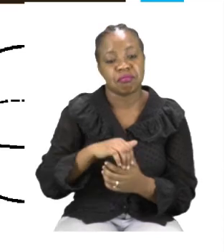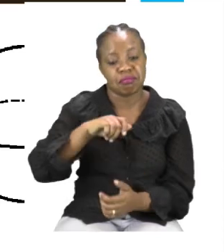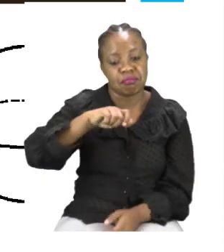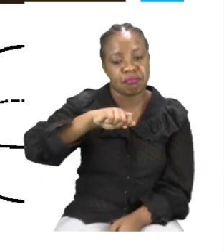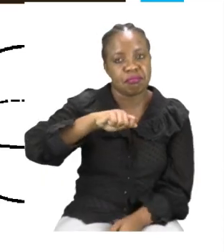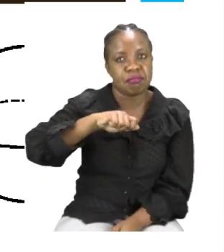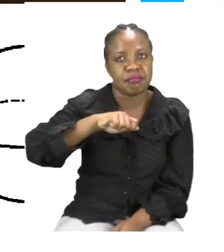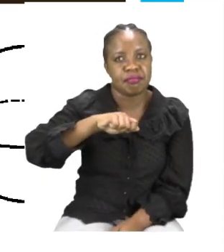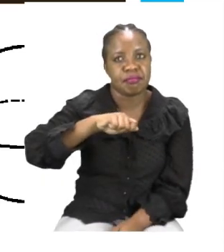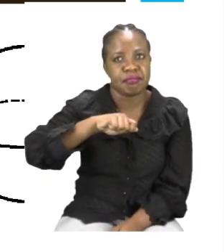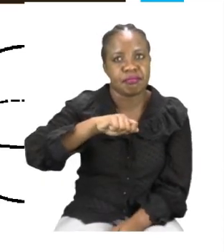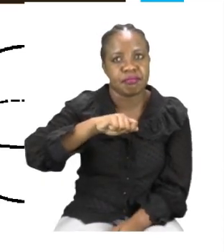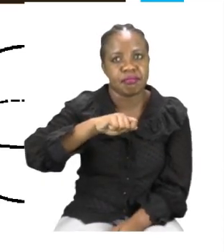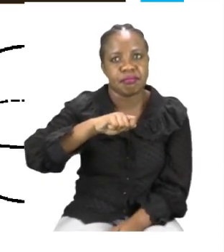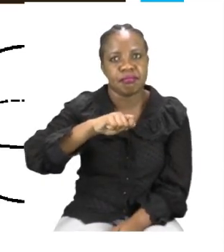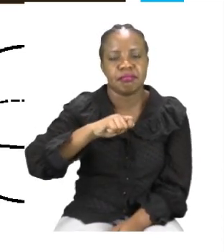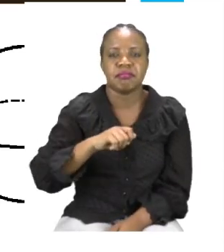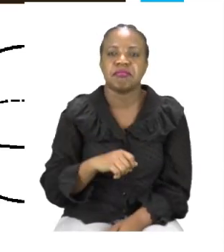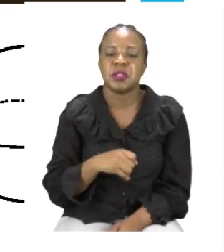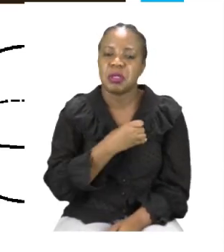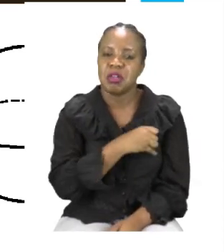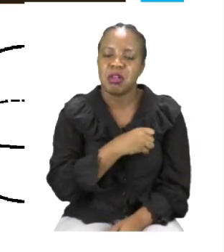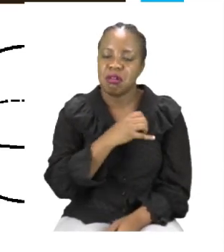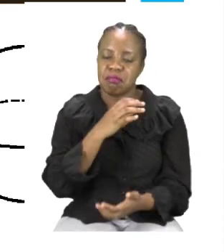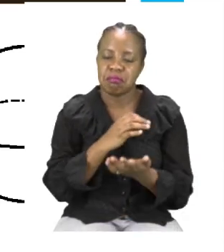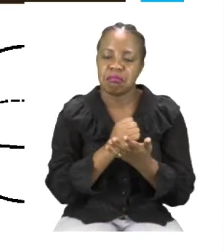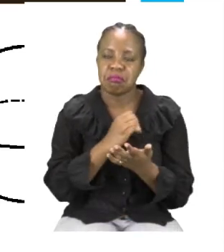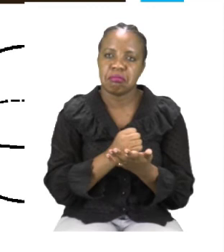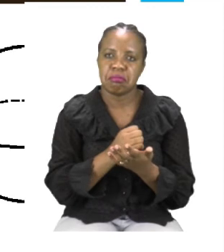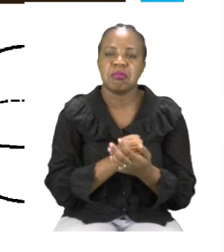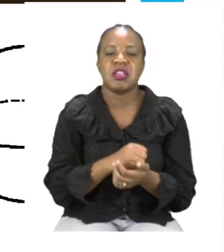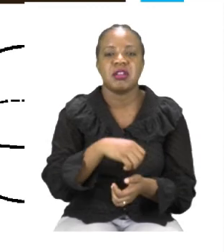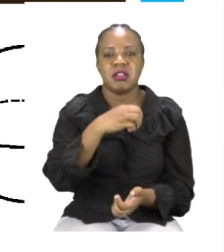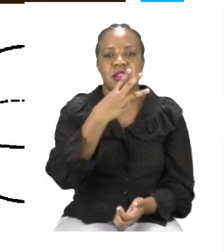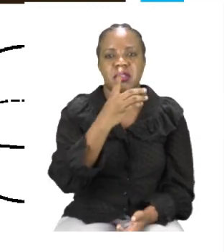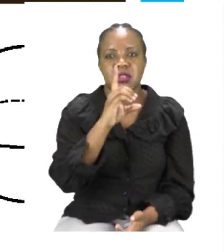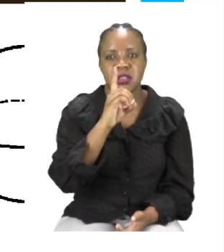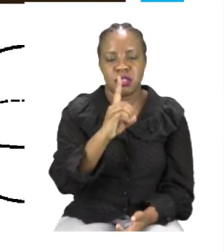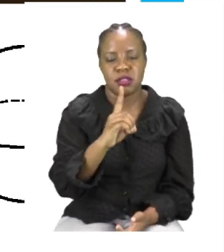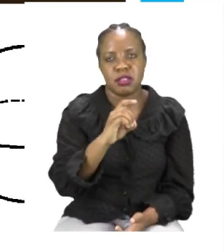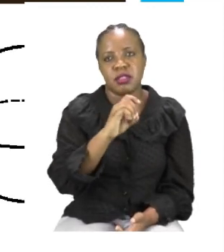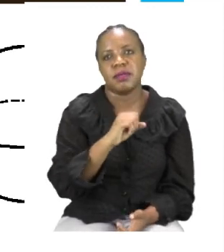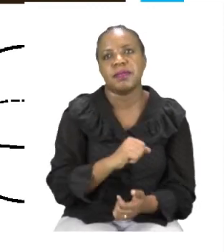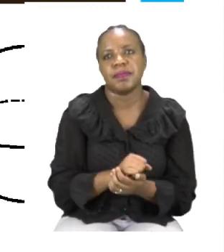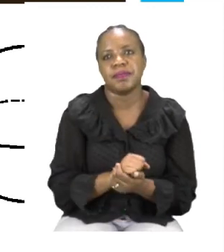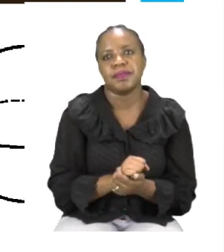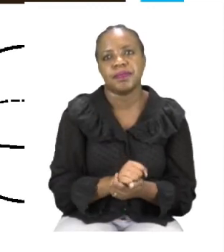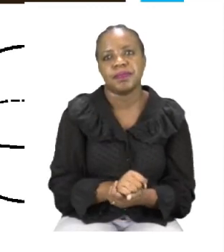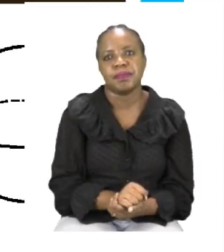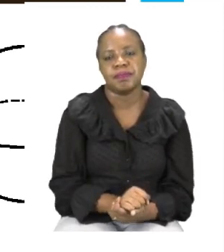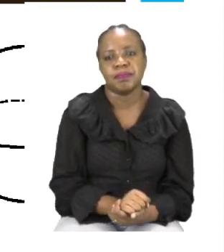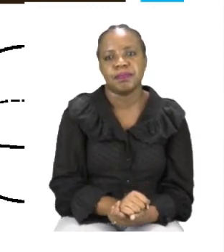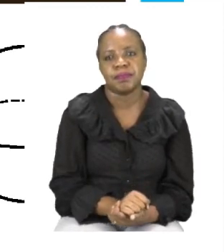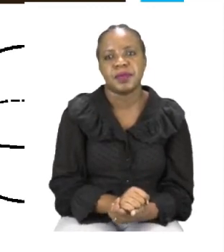tomato. Now it's not the only type of food that is in the shape of a sphere. We have many other foods, and I'd like you to go